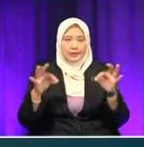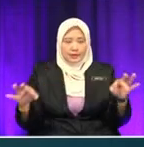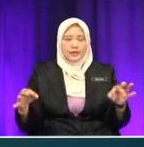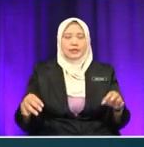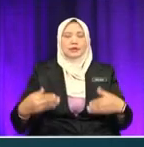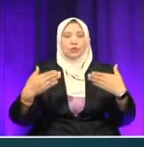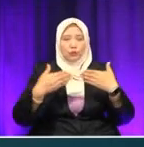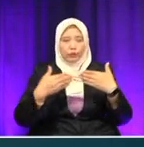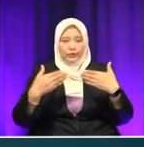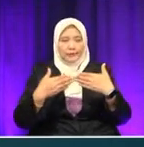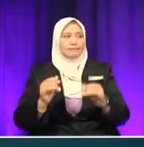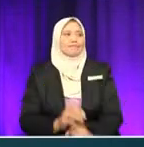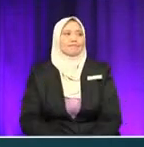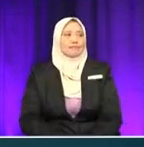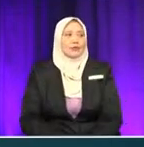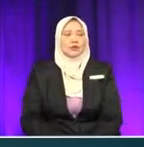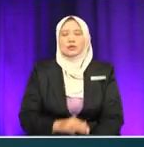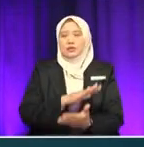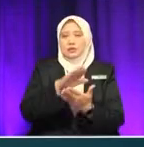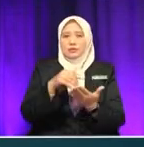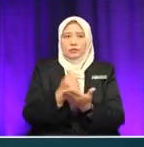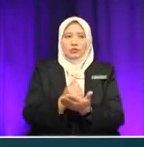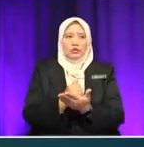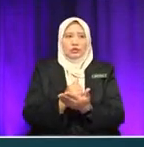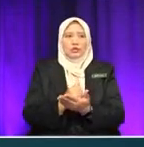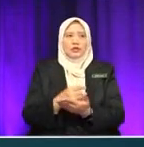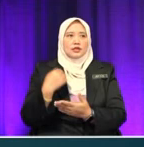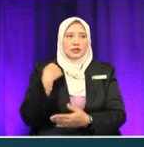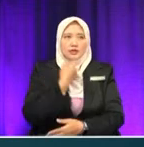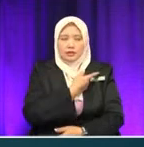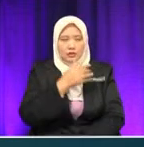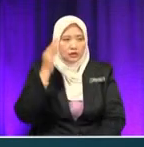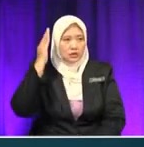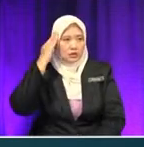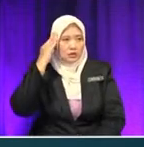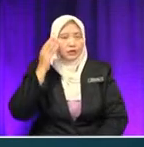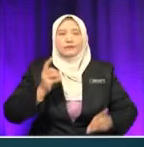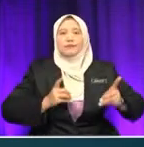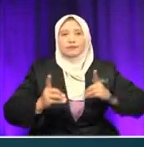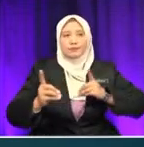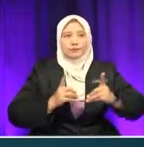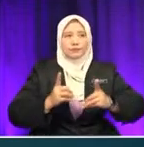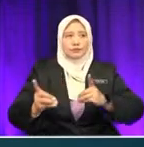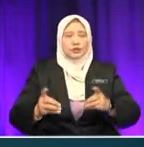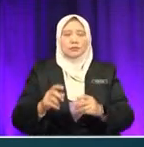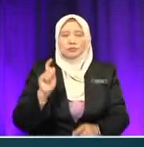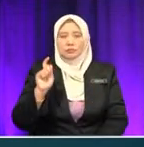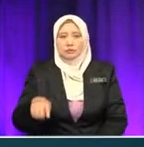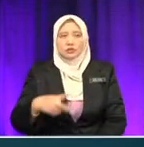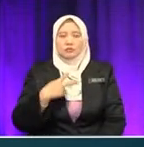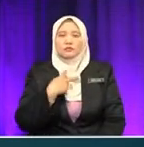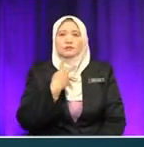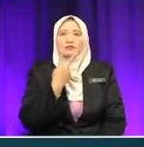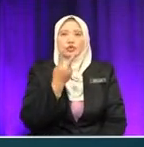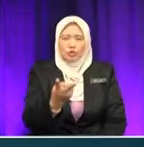sure partners, pairs, group members, you need to have your dynamic. What is dynamic, Tivia? Your voice projection, it has to